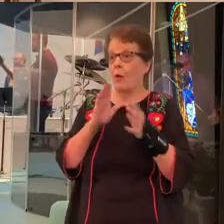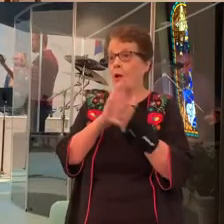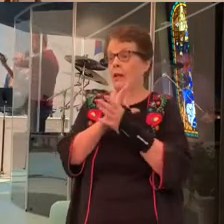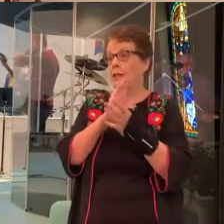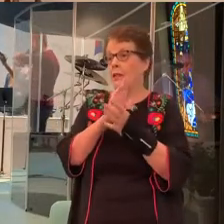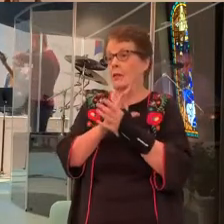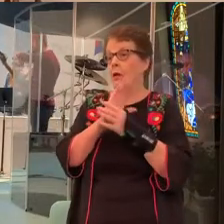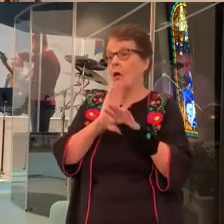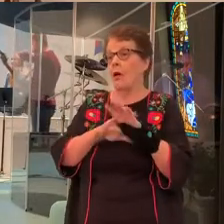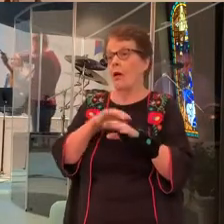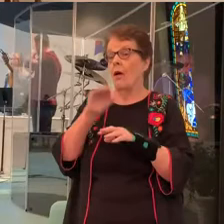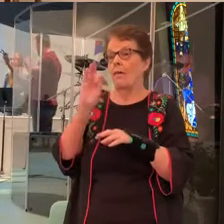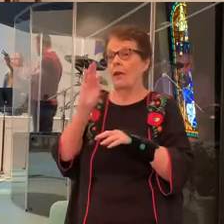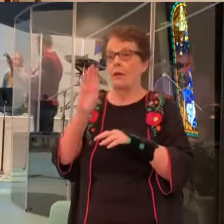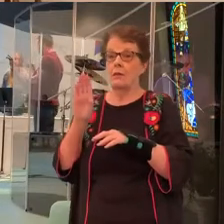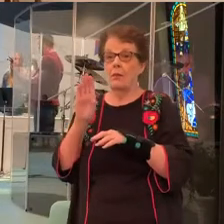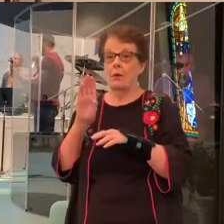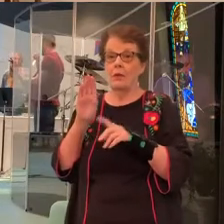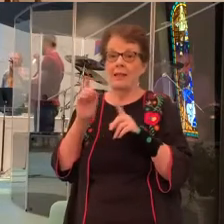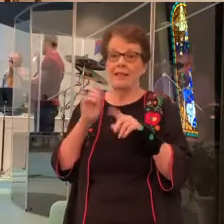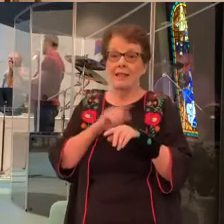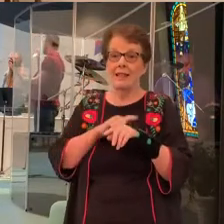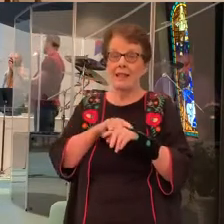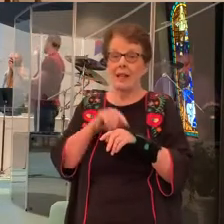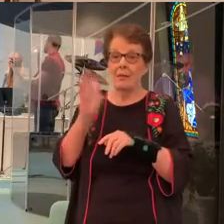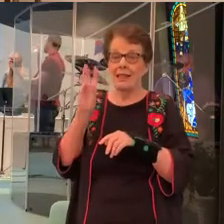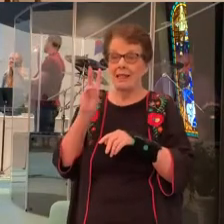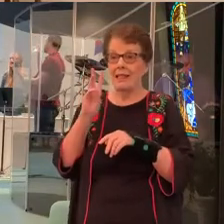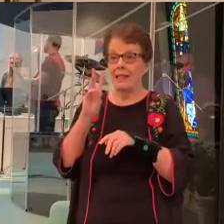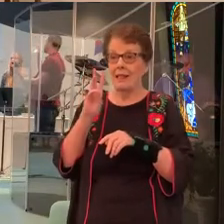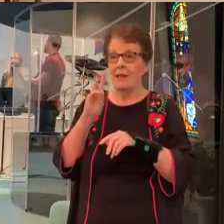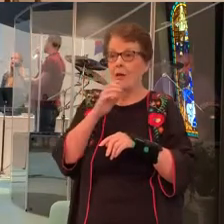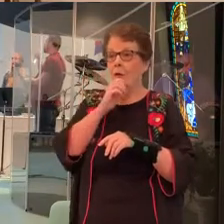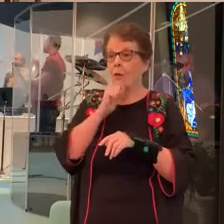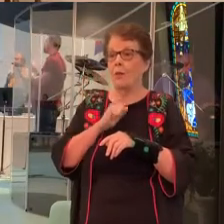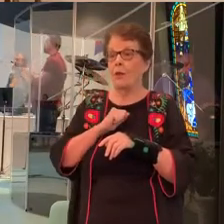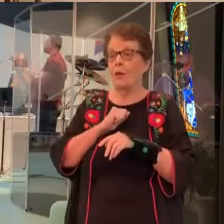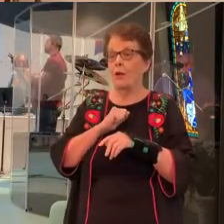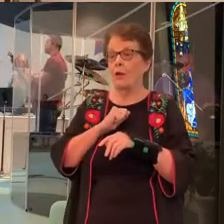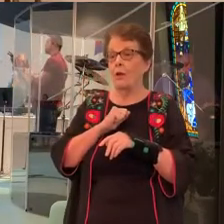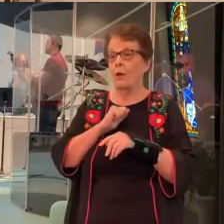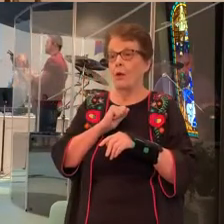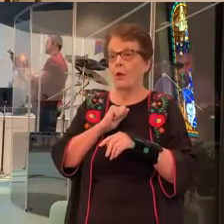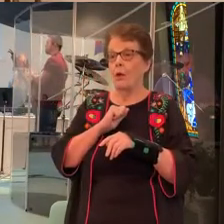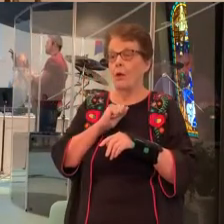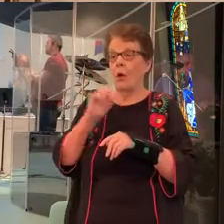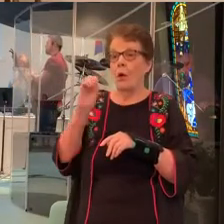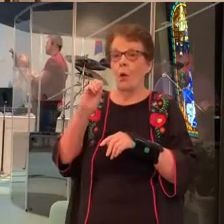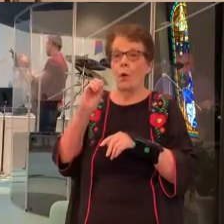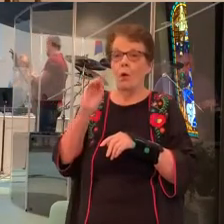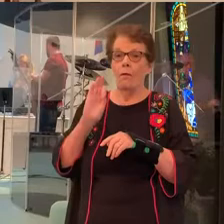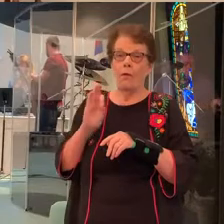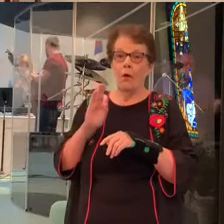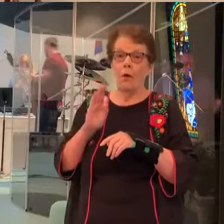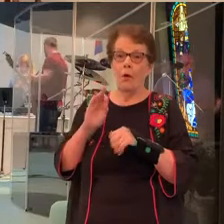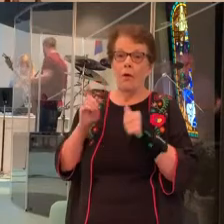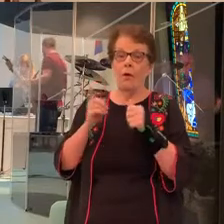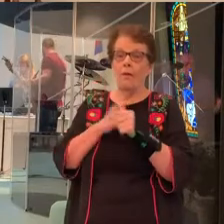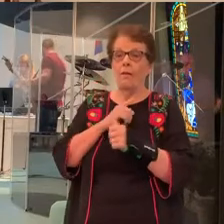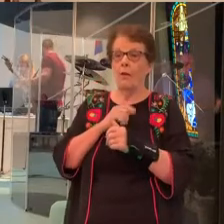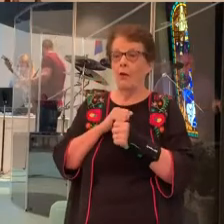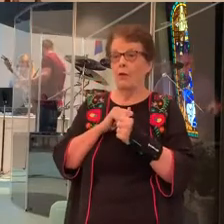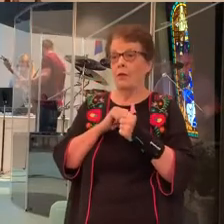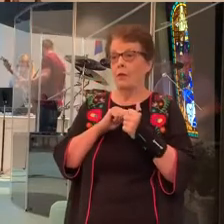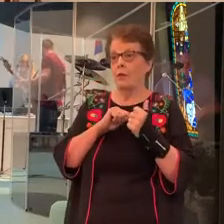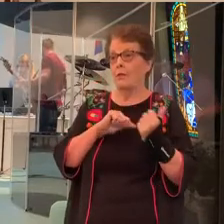on Facebook, it says that at 6, we will be at Old Fort First Baptist. I forgot to change that in the bulletin. So when you read the bulletin and it says Old